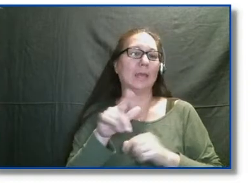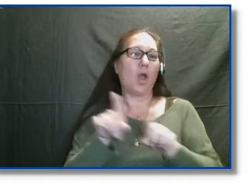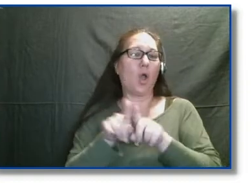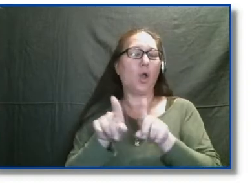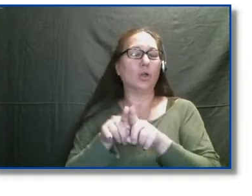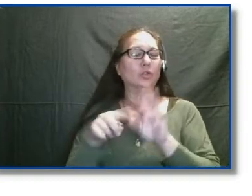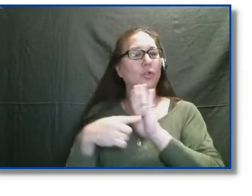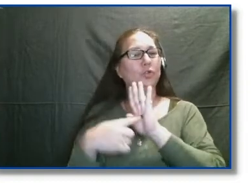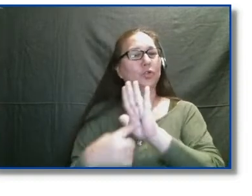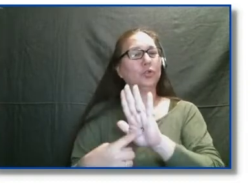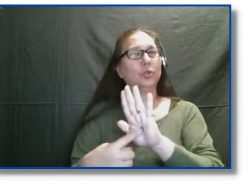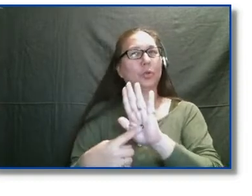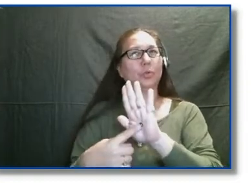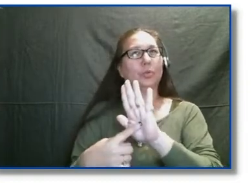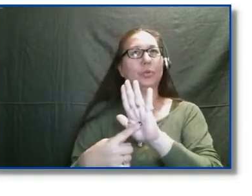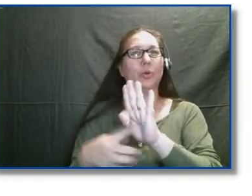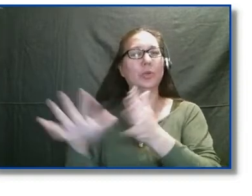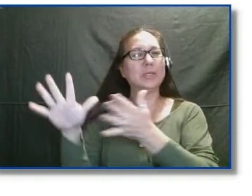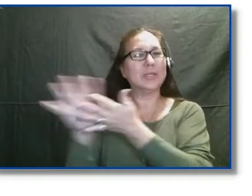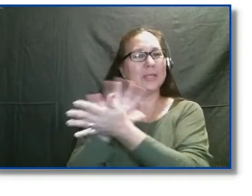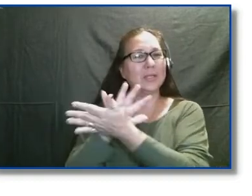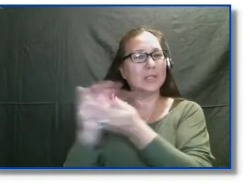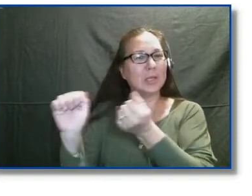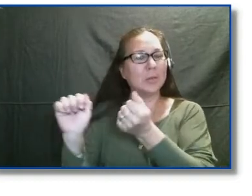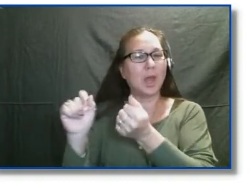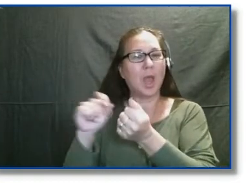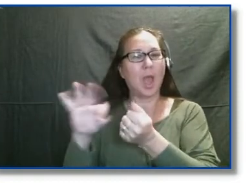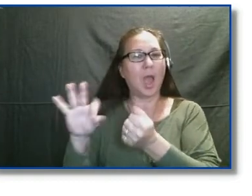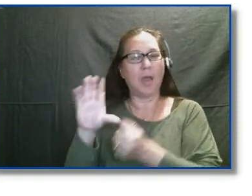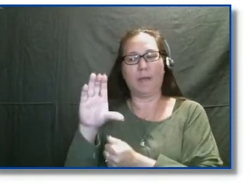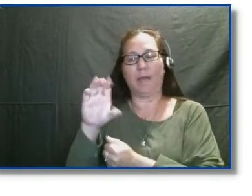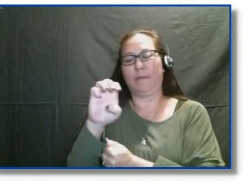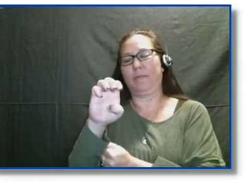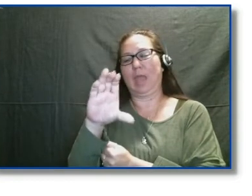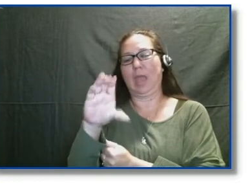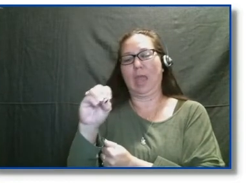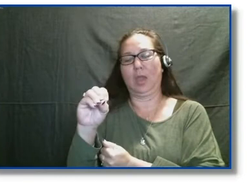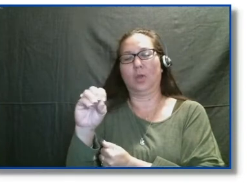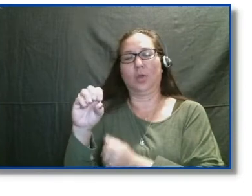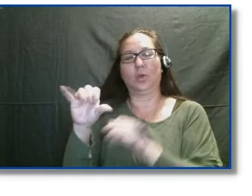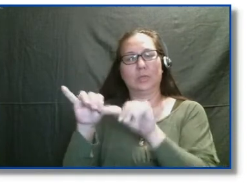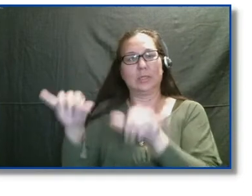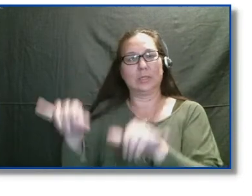the same forms gave the beginning of life.